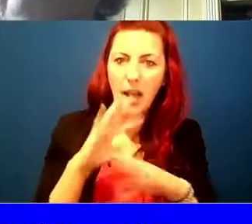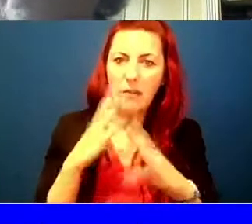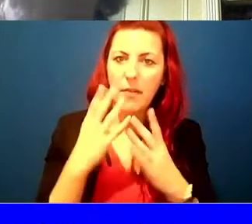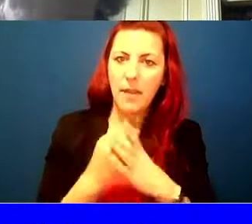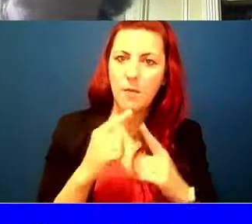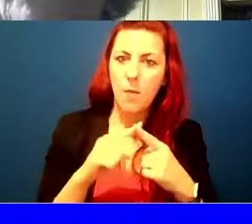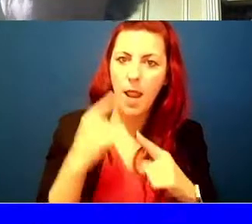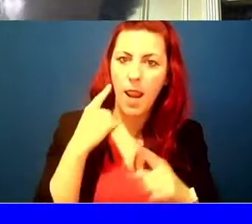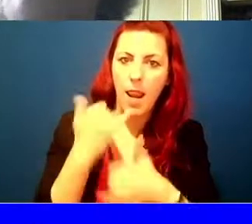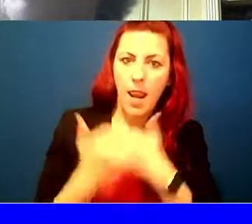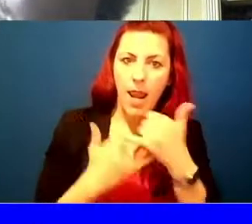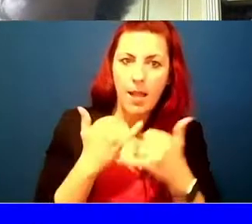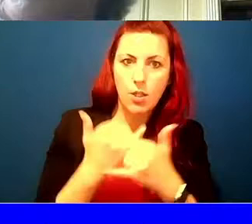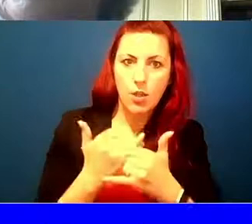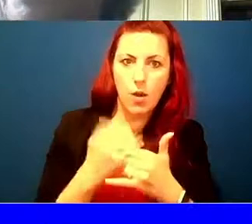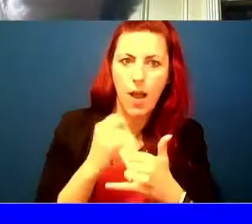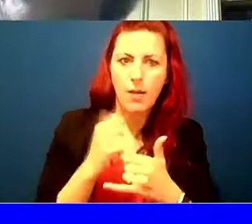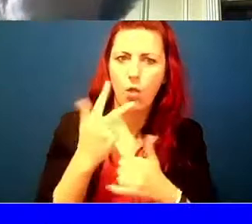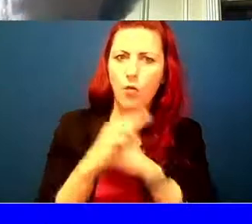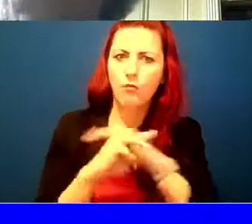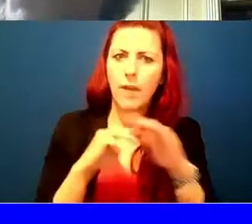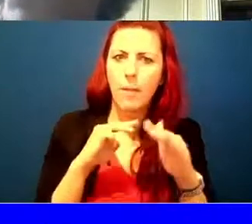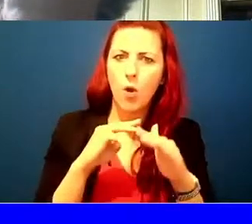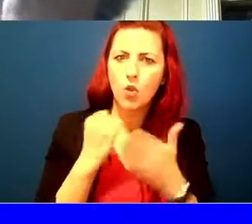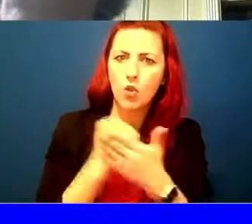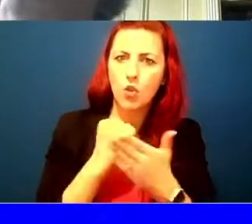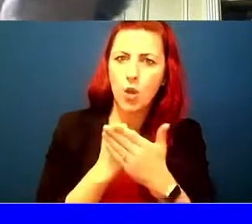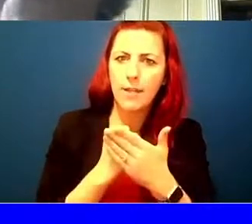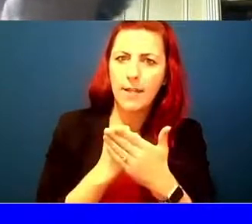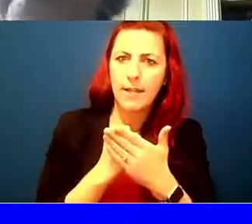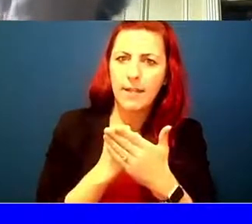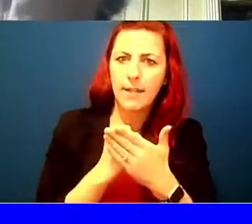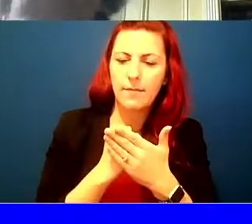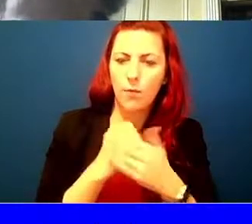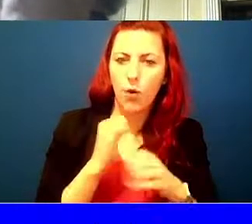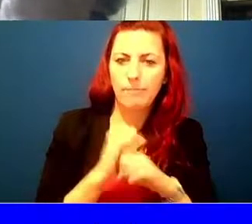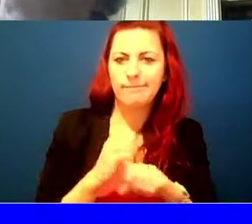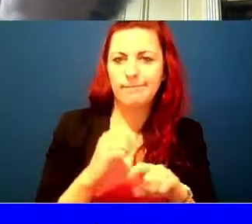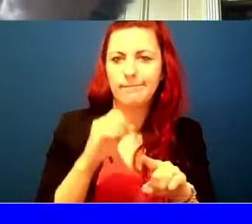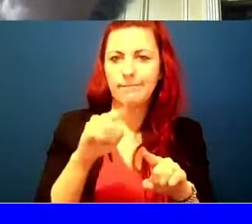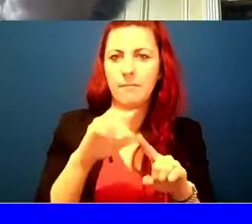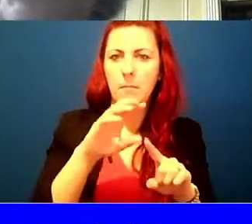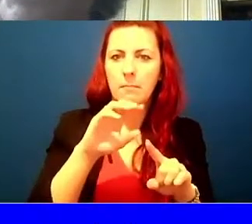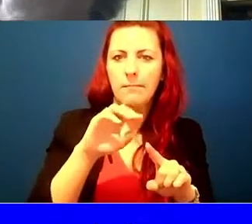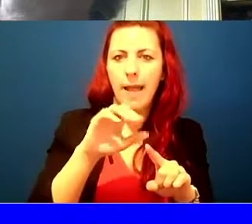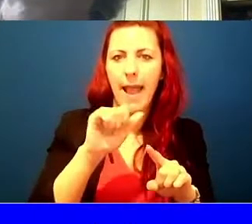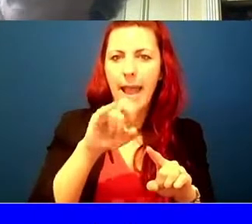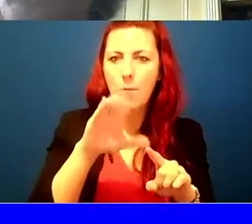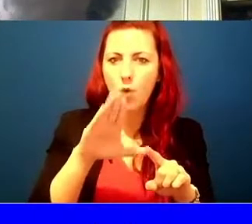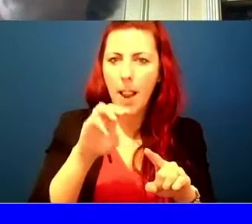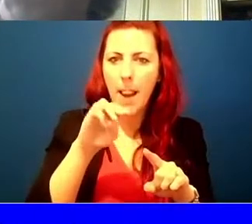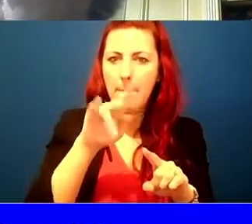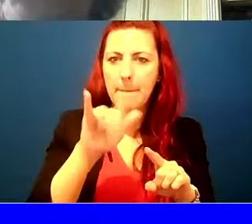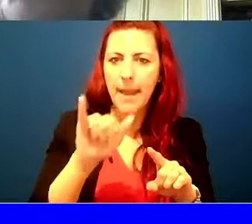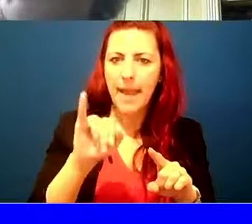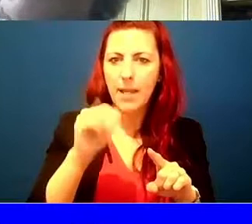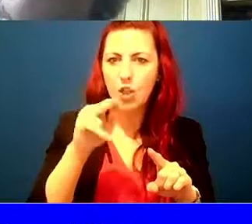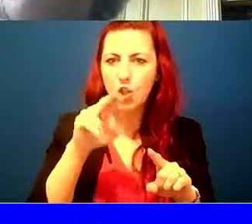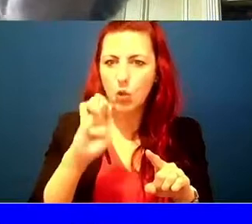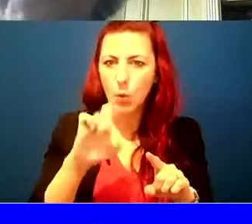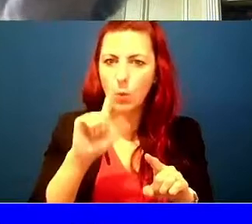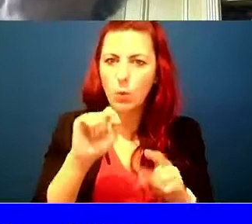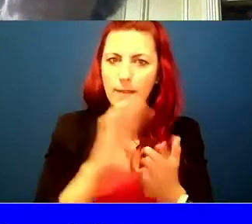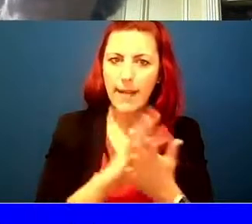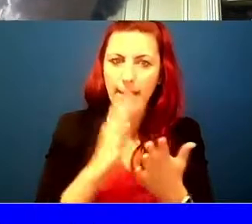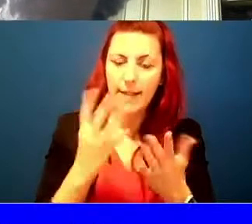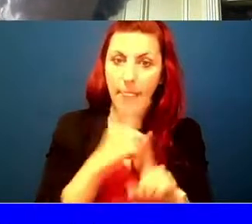study for a 3-month period in the second quarter of 2019. And that indicated about 23%